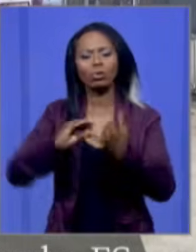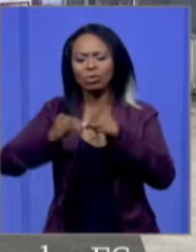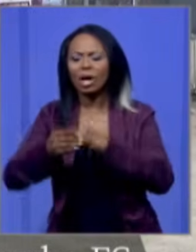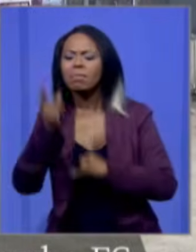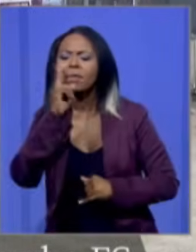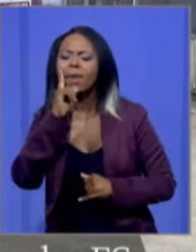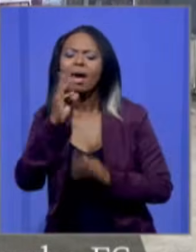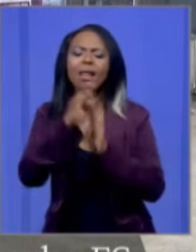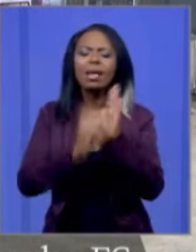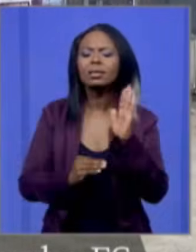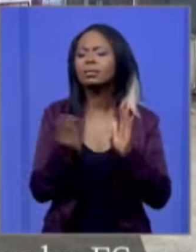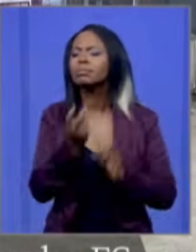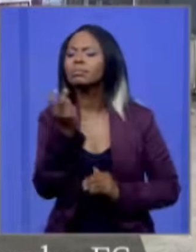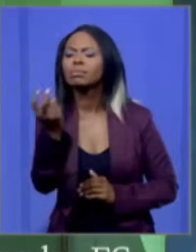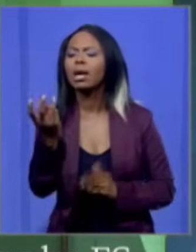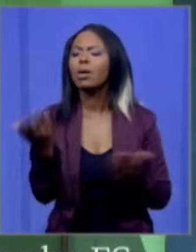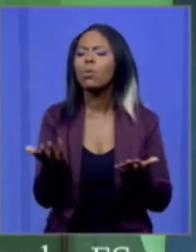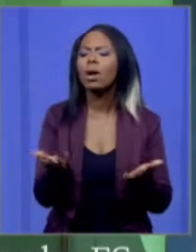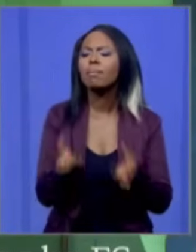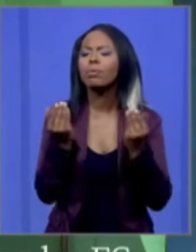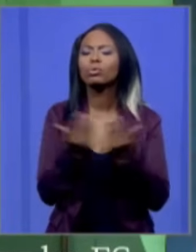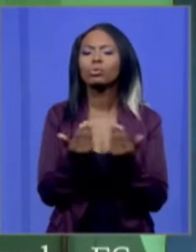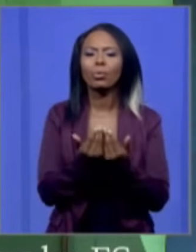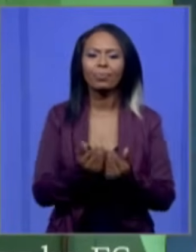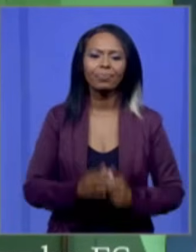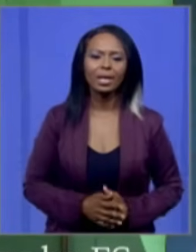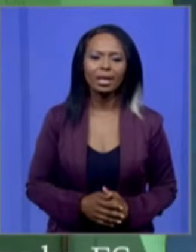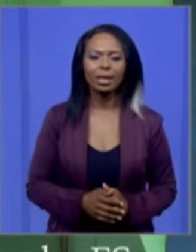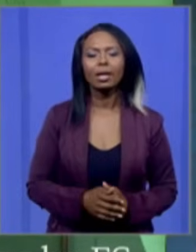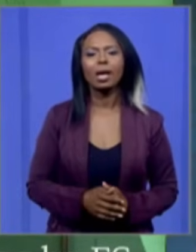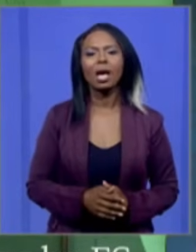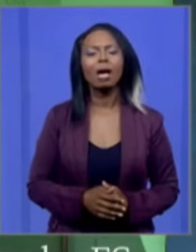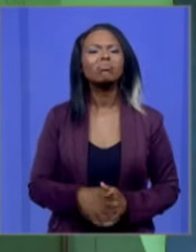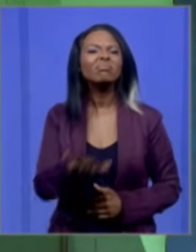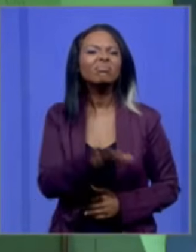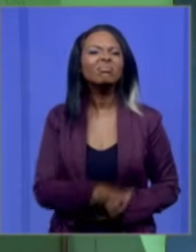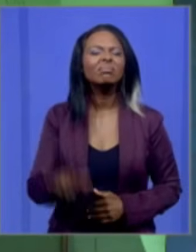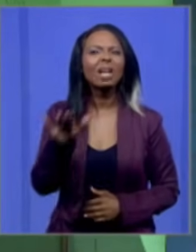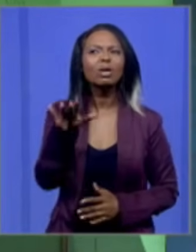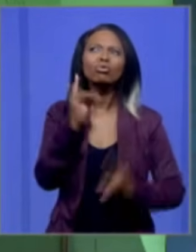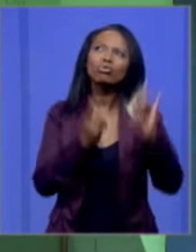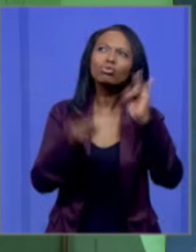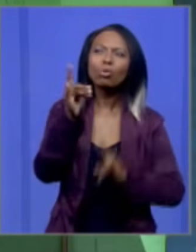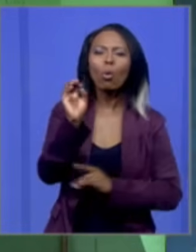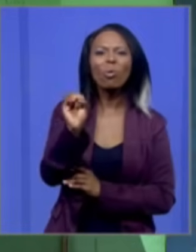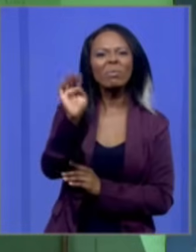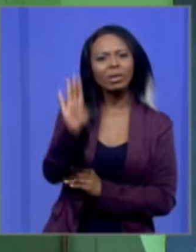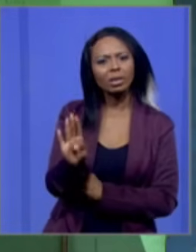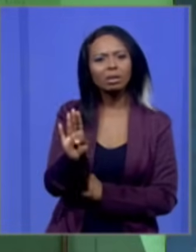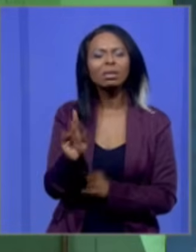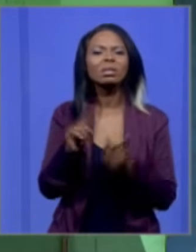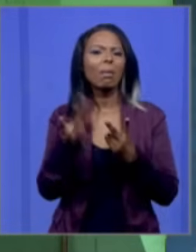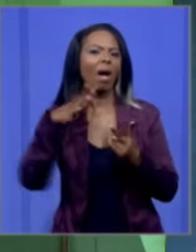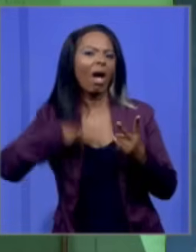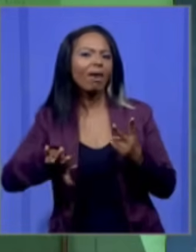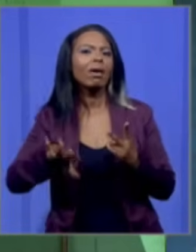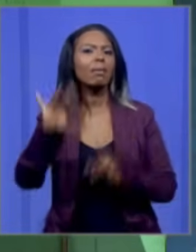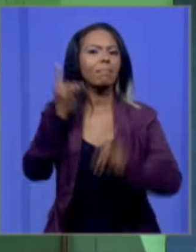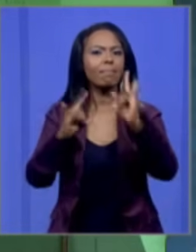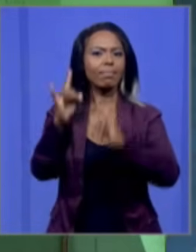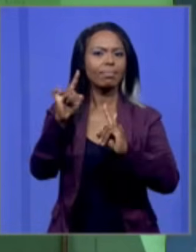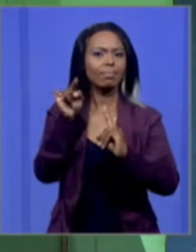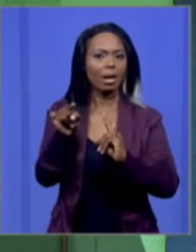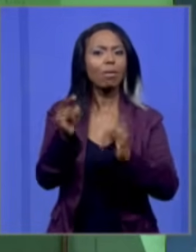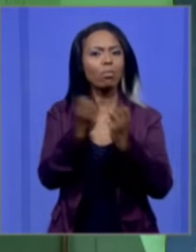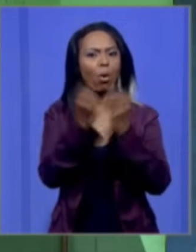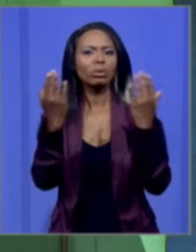tse ntseng dina le dibaka. Ditoropo tse kang tsa bo Bloemfontein le tse ding tse kgolonyana ke mo eleng batho